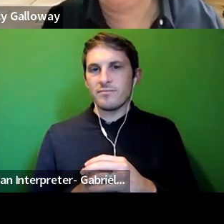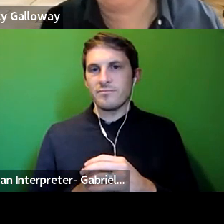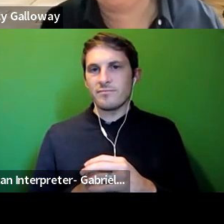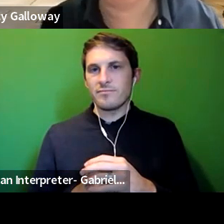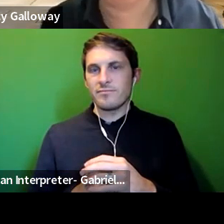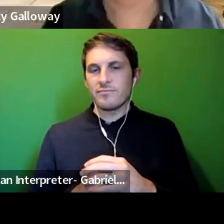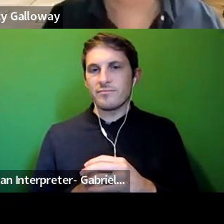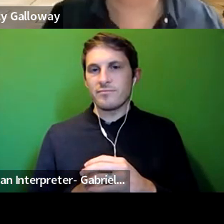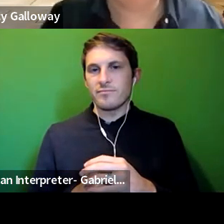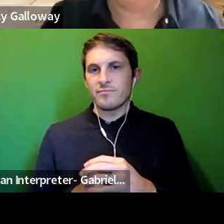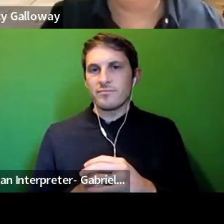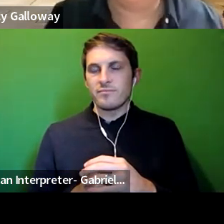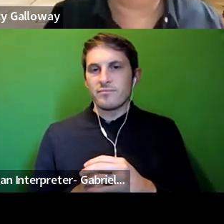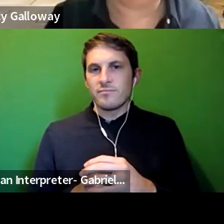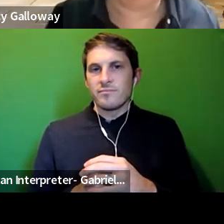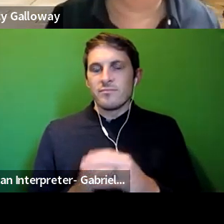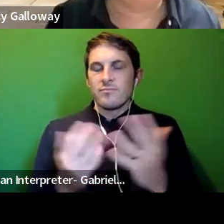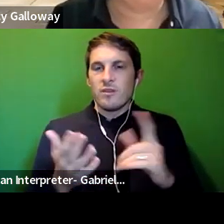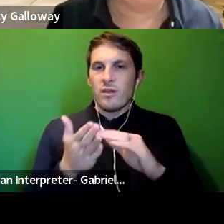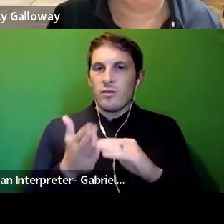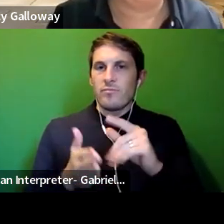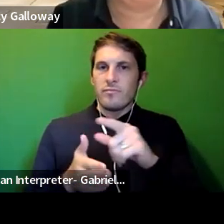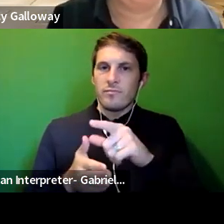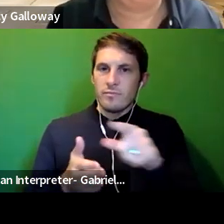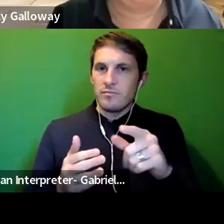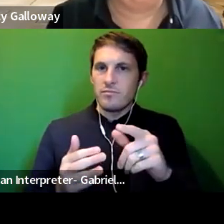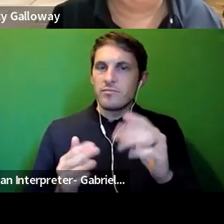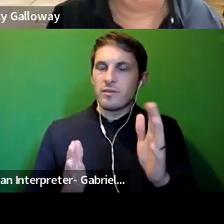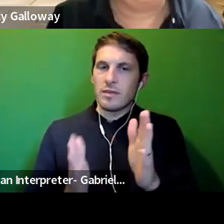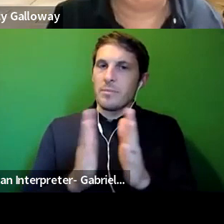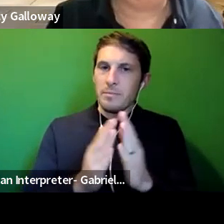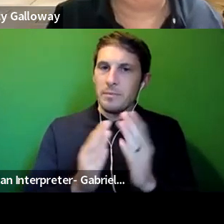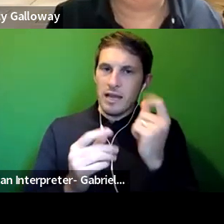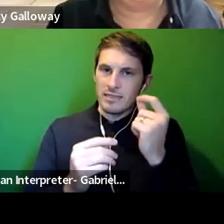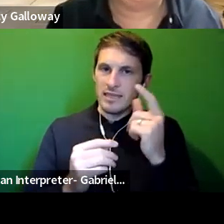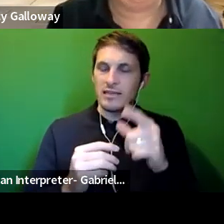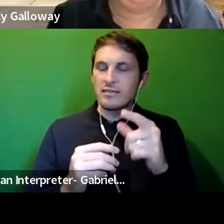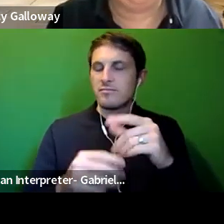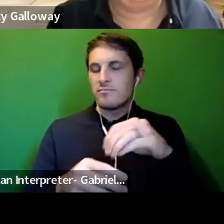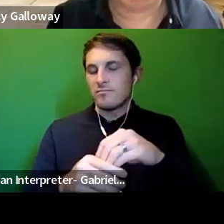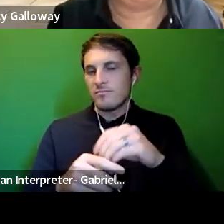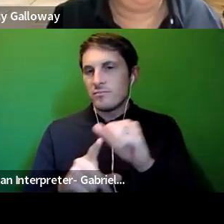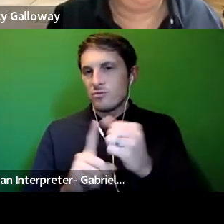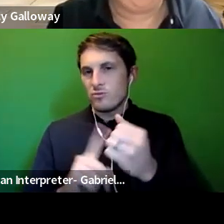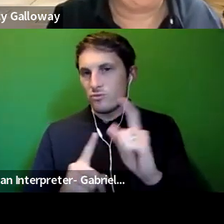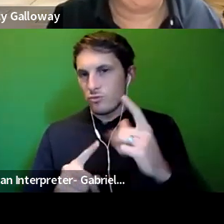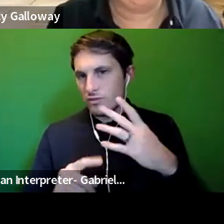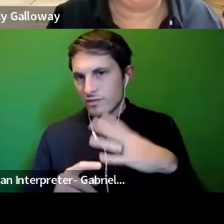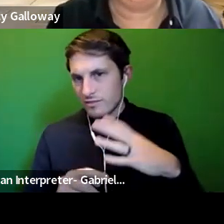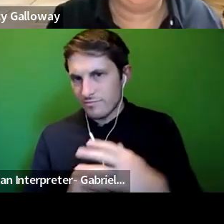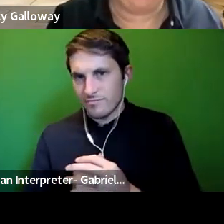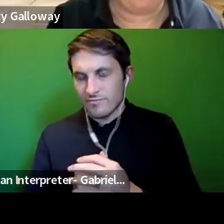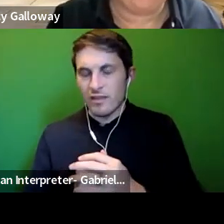never mind people who are not in the space, to really understand the complexities of that. And it's really important. But I think